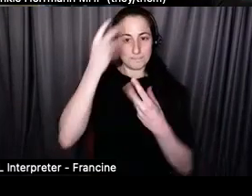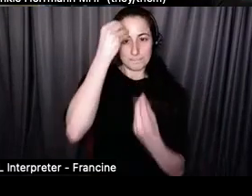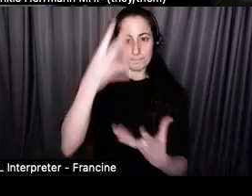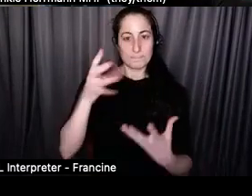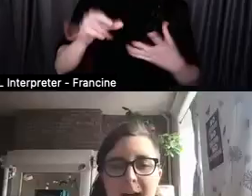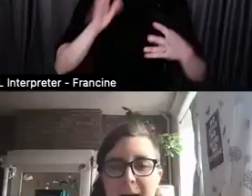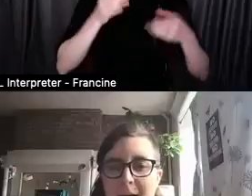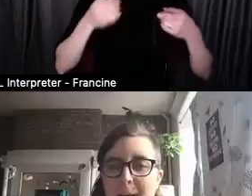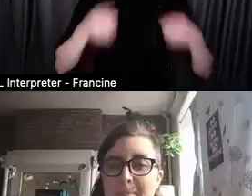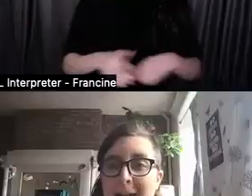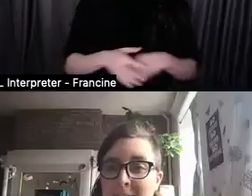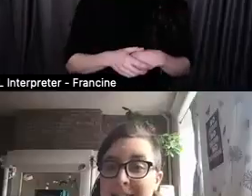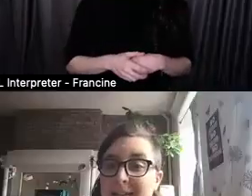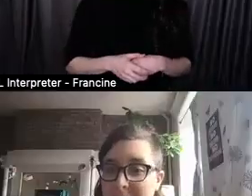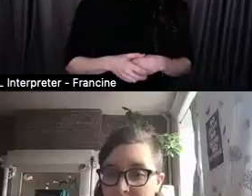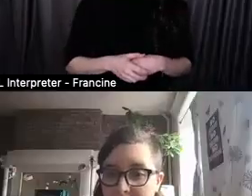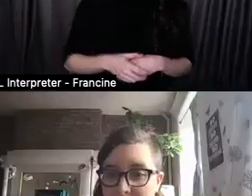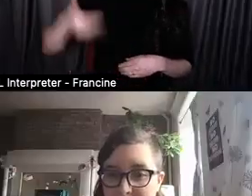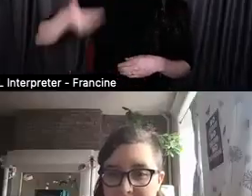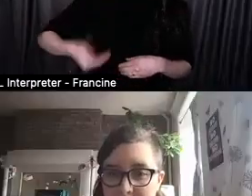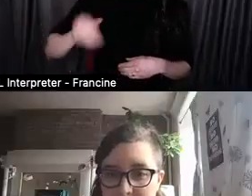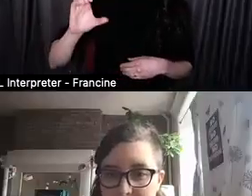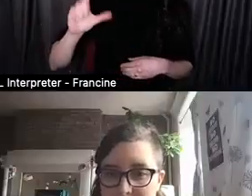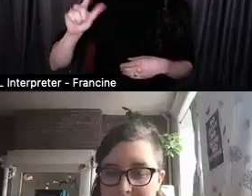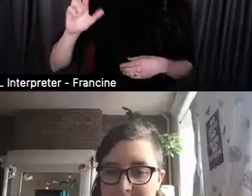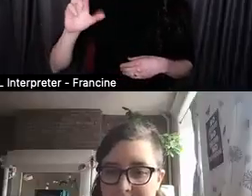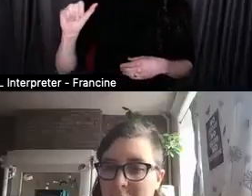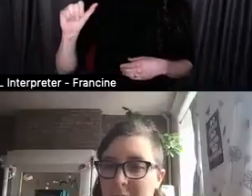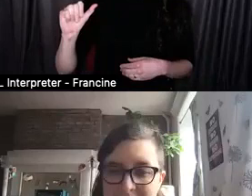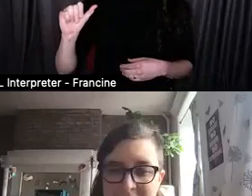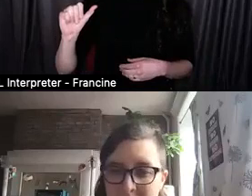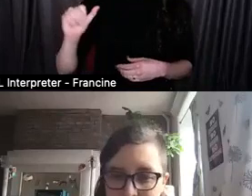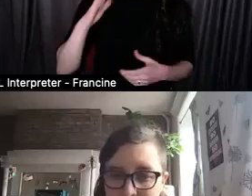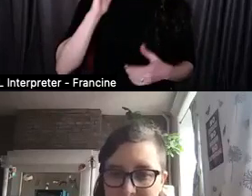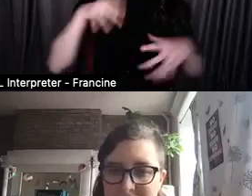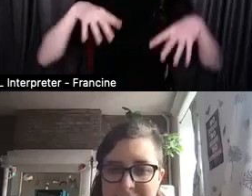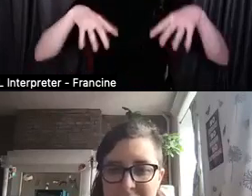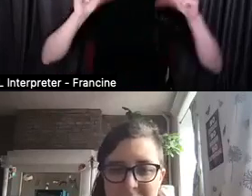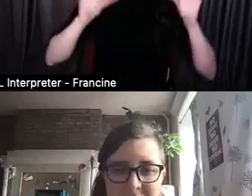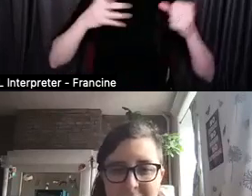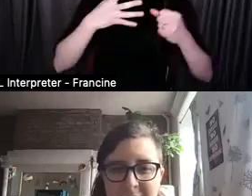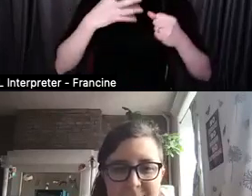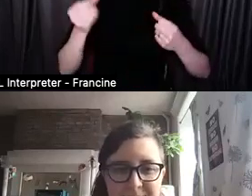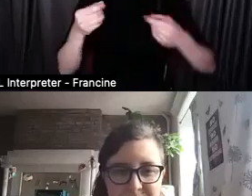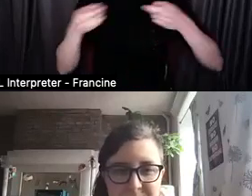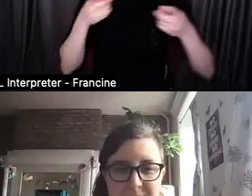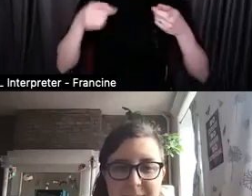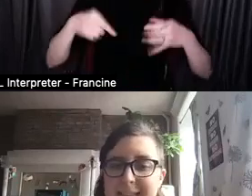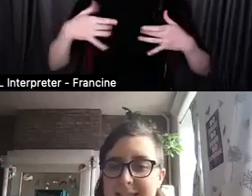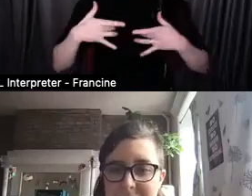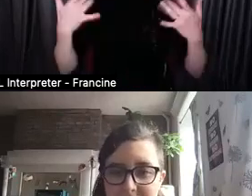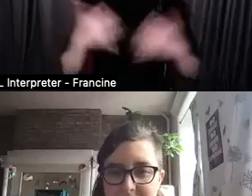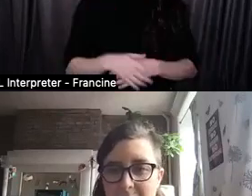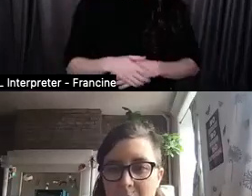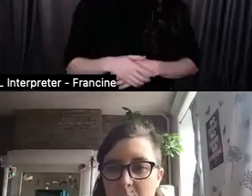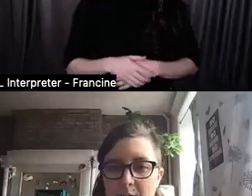aware. My name is Clara, and I'm going to be kind of hosting and moderating this event. As